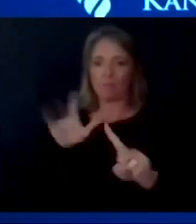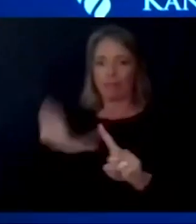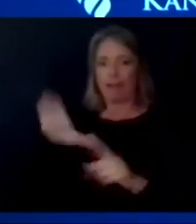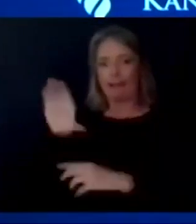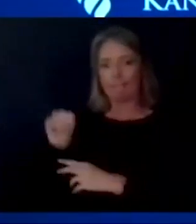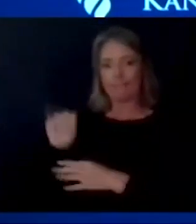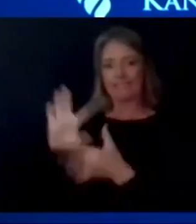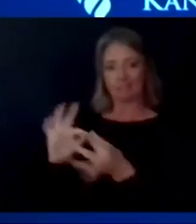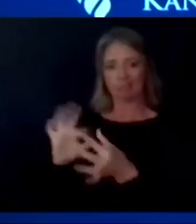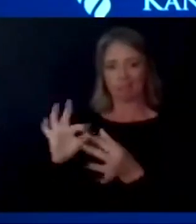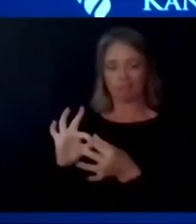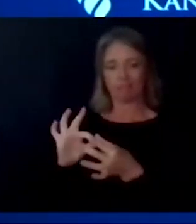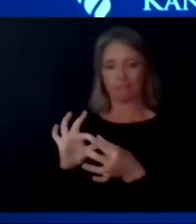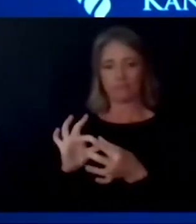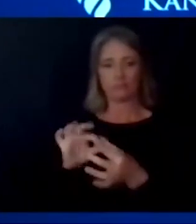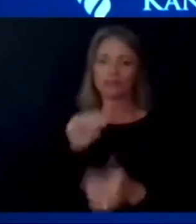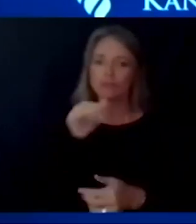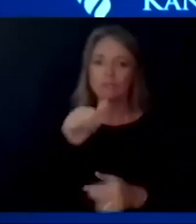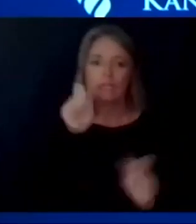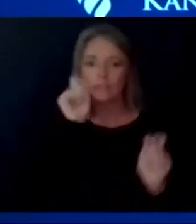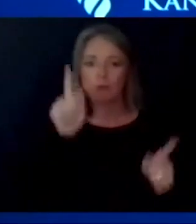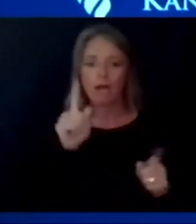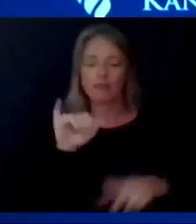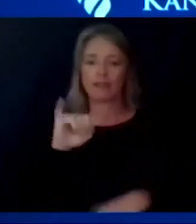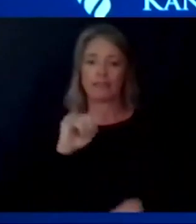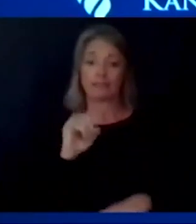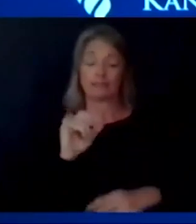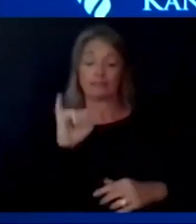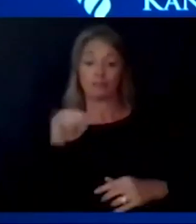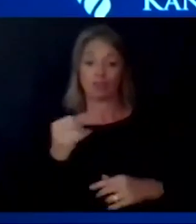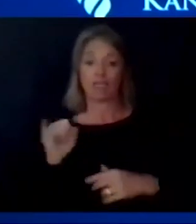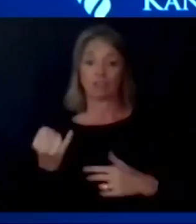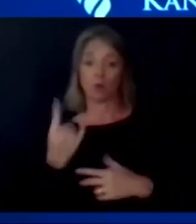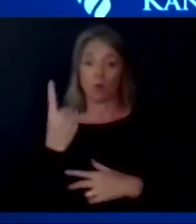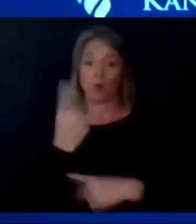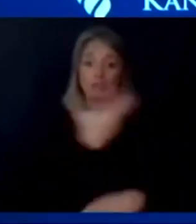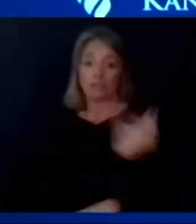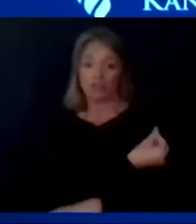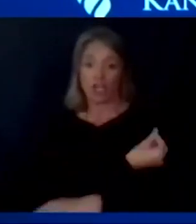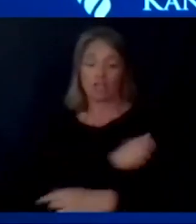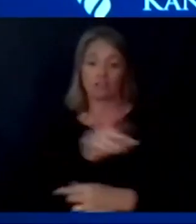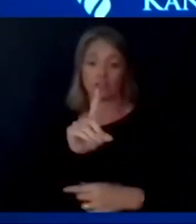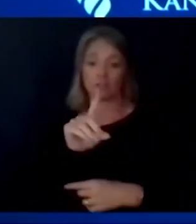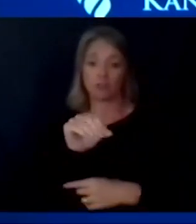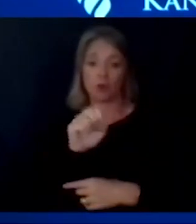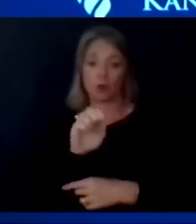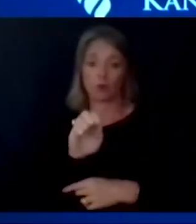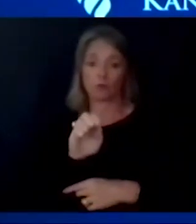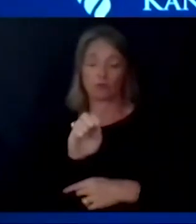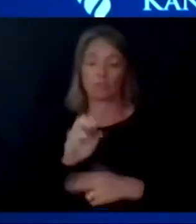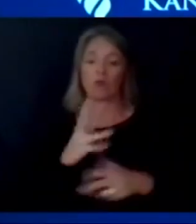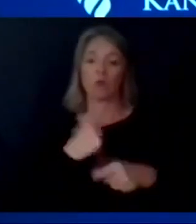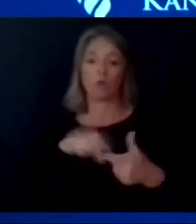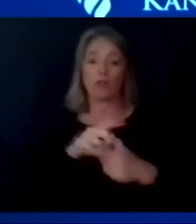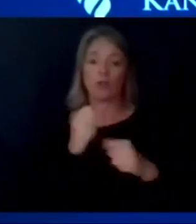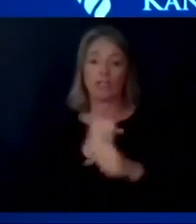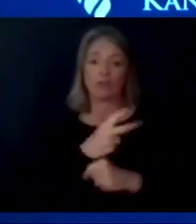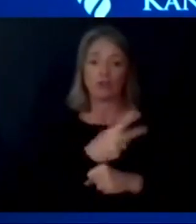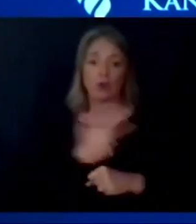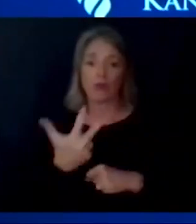surprise any of us that the J&J as a one-shot dose does a lot better when you get a 2 or 3 shot dose. And